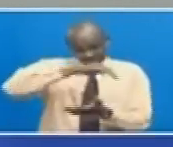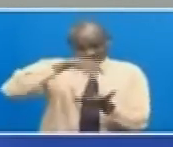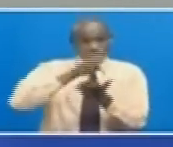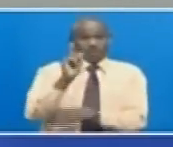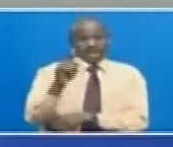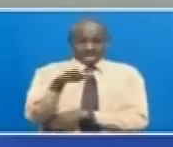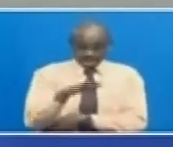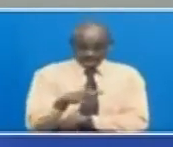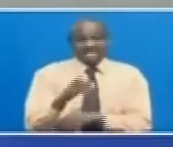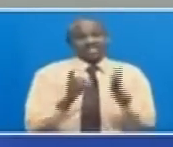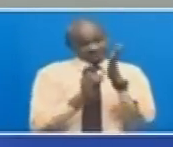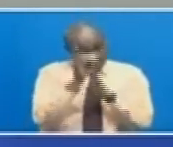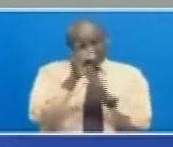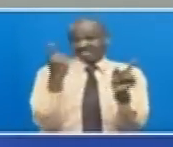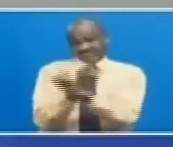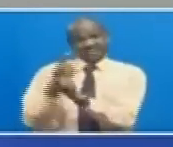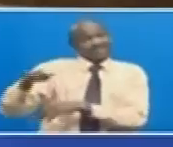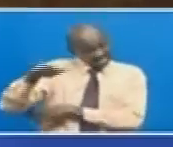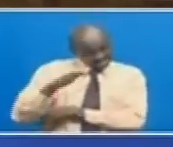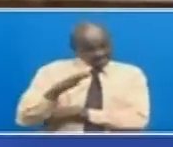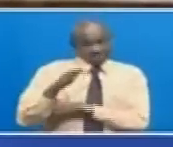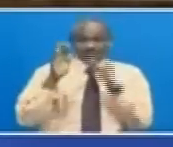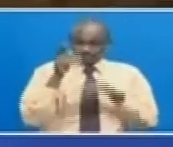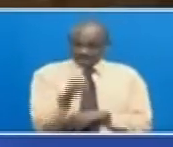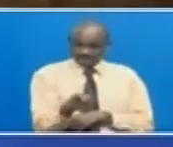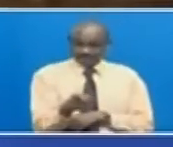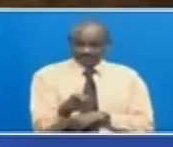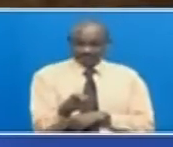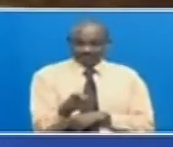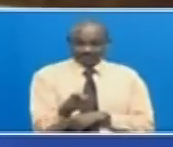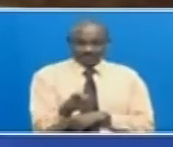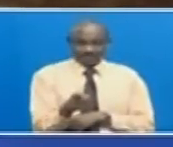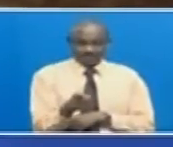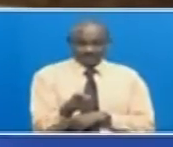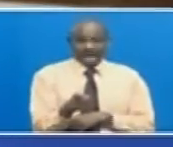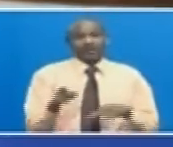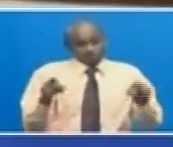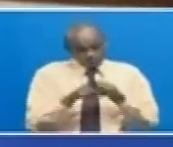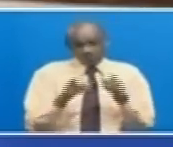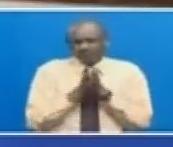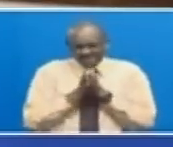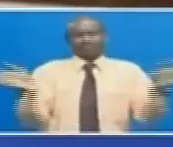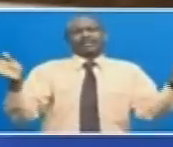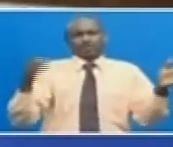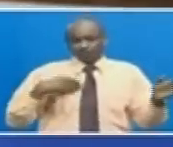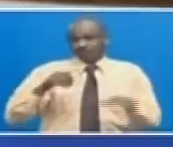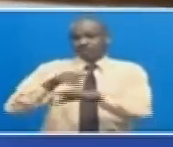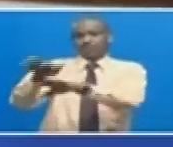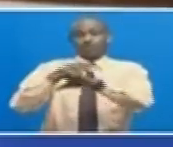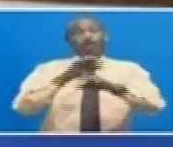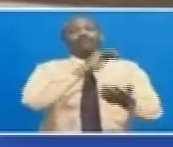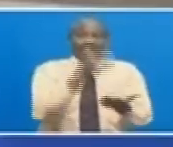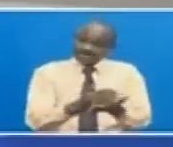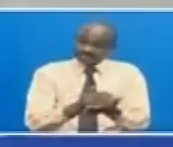the development of particular areas, rather than, and then the transparency of distribution of